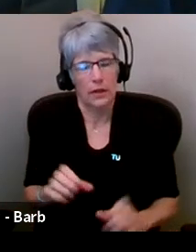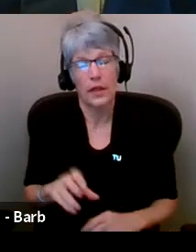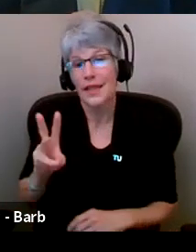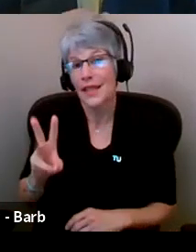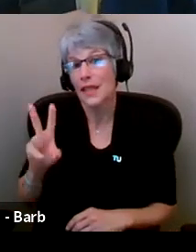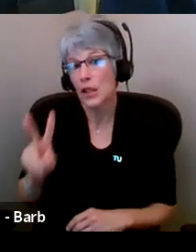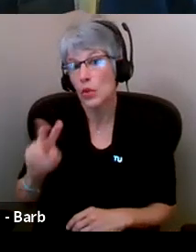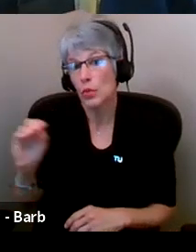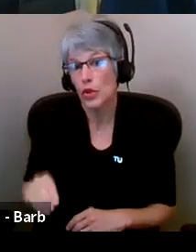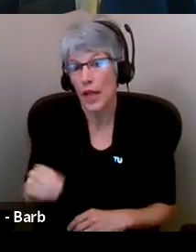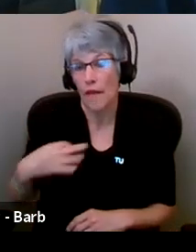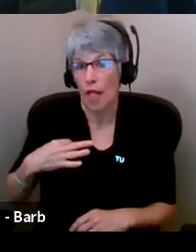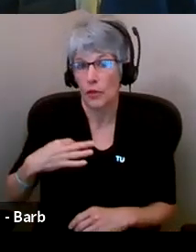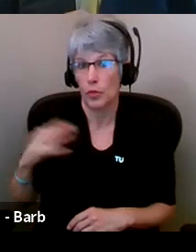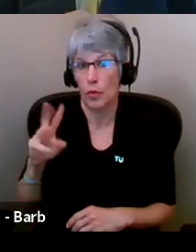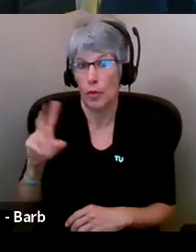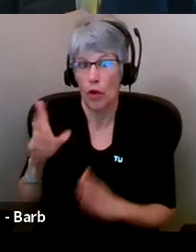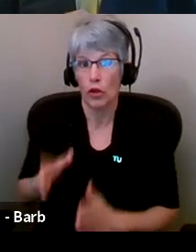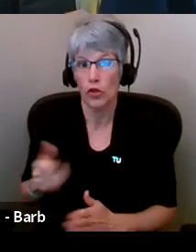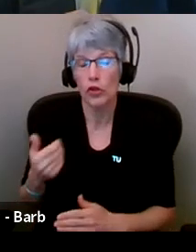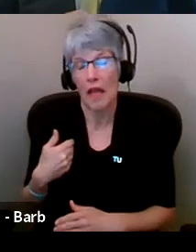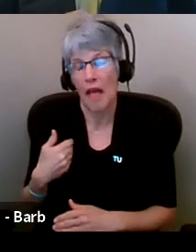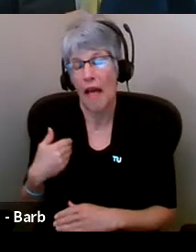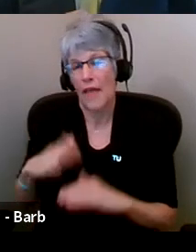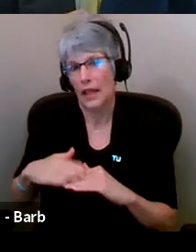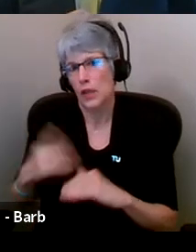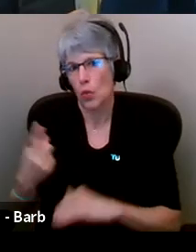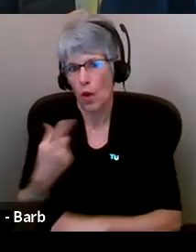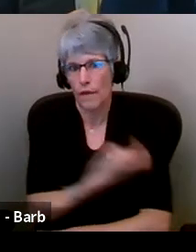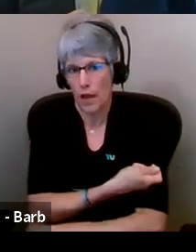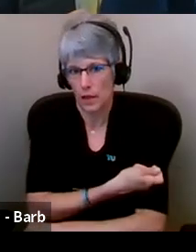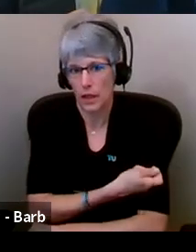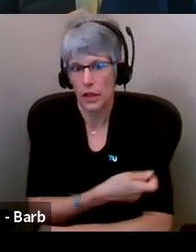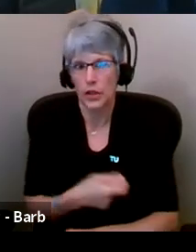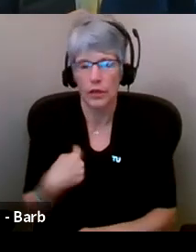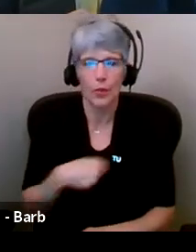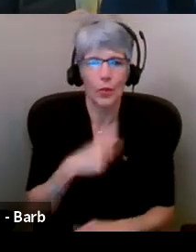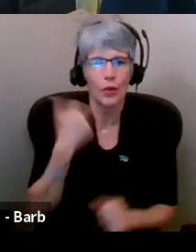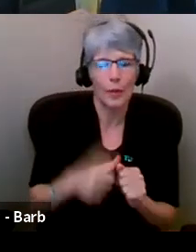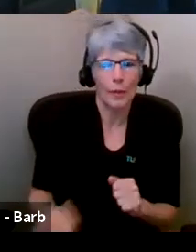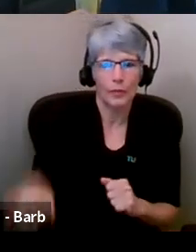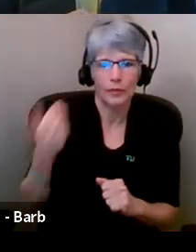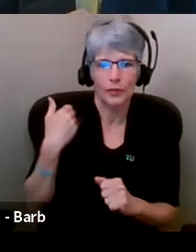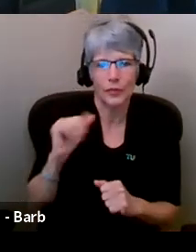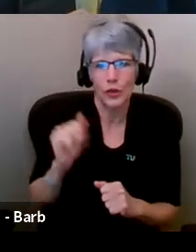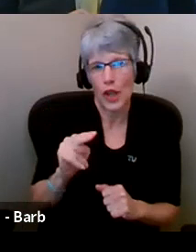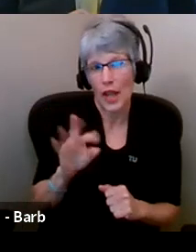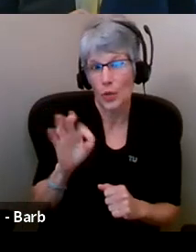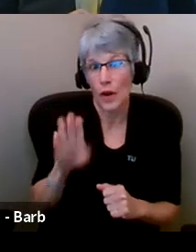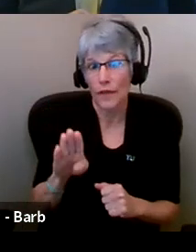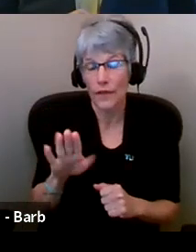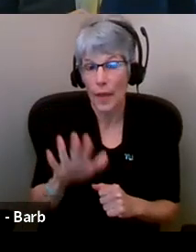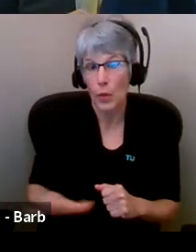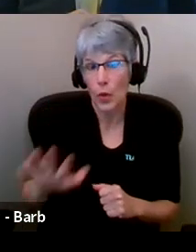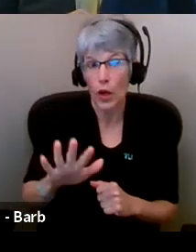62% of eligible Marylanders are now have at least one vaccination. We all remember back to the January, February time period